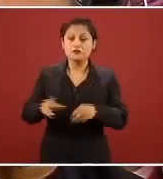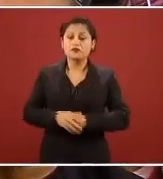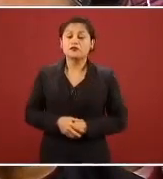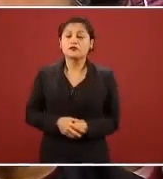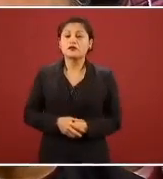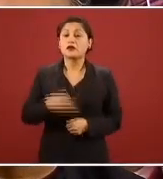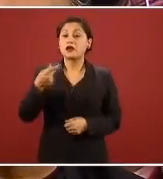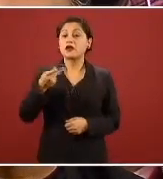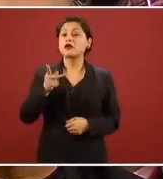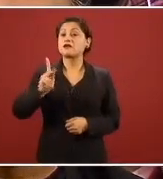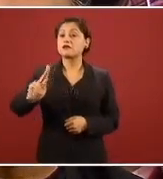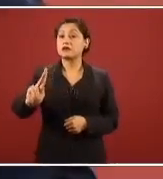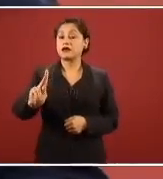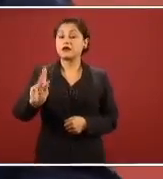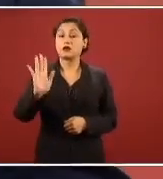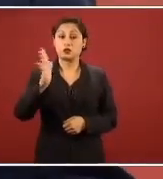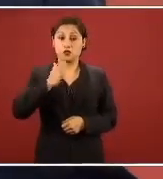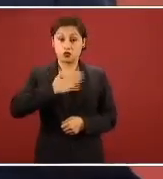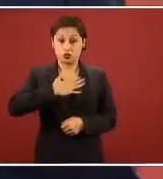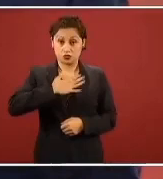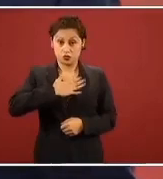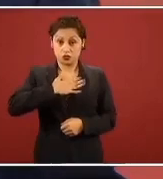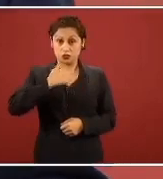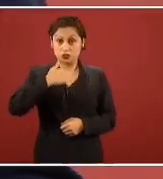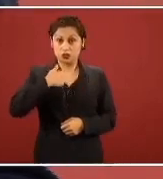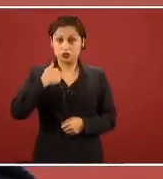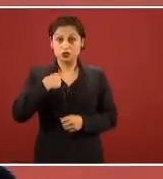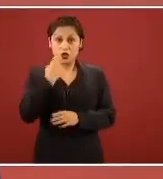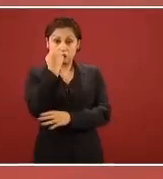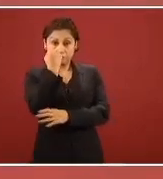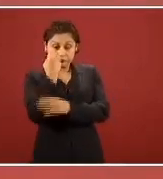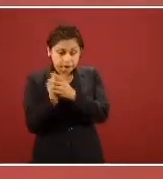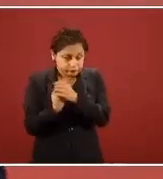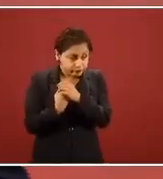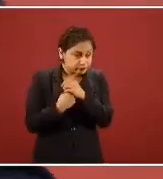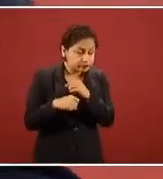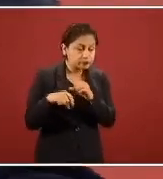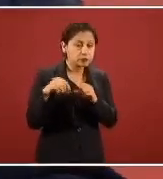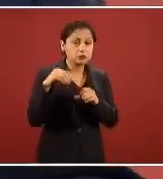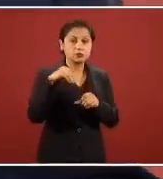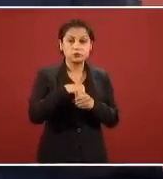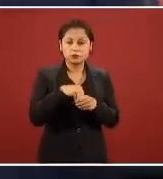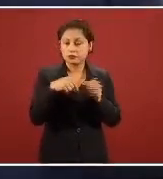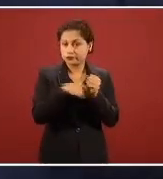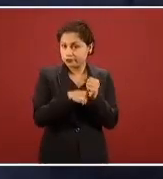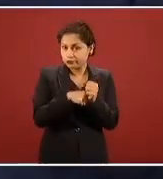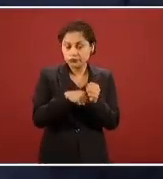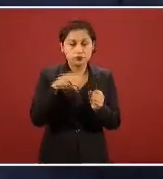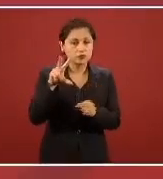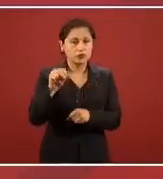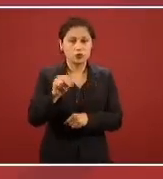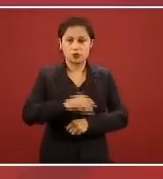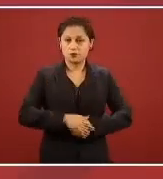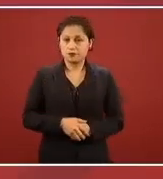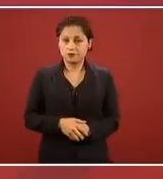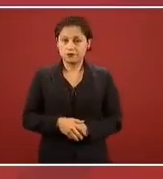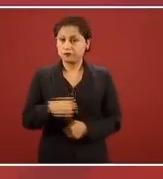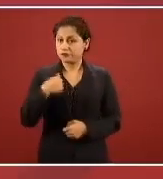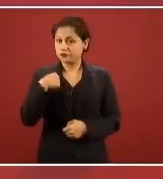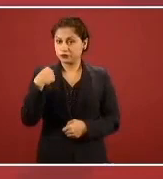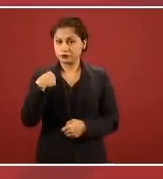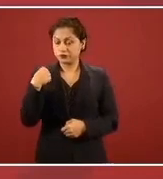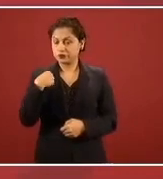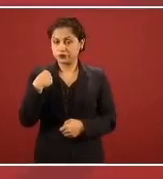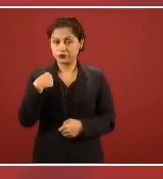No estoy metiendo I am la not cabeza en la arena. Putting my head in the sand. No